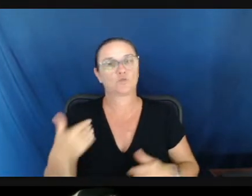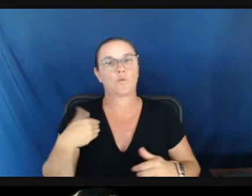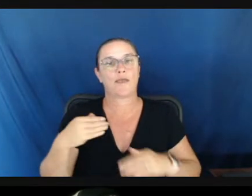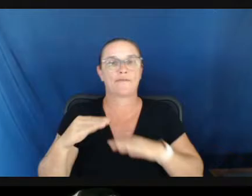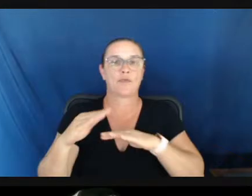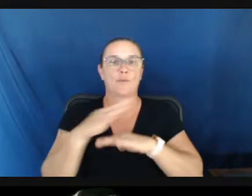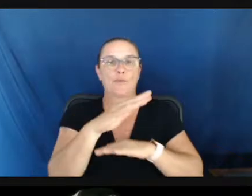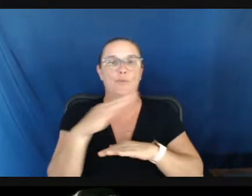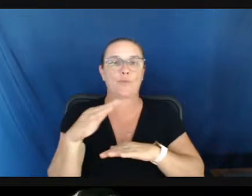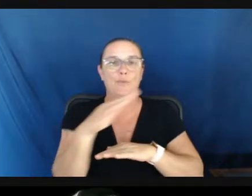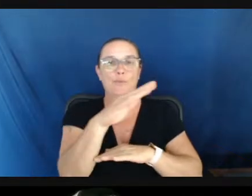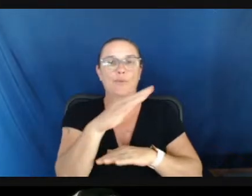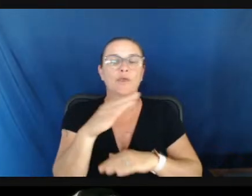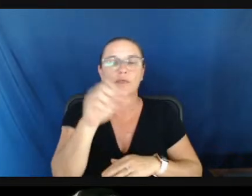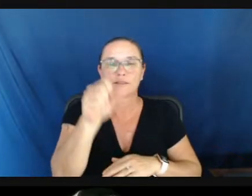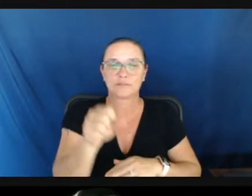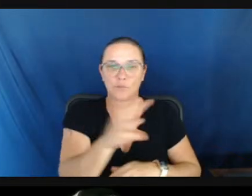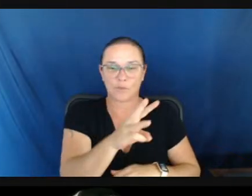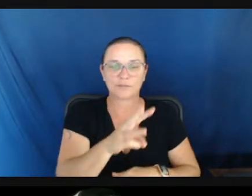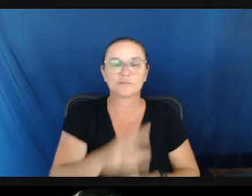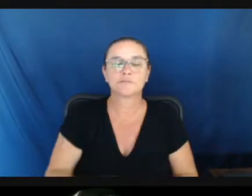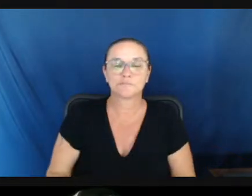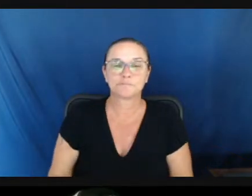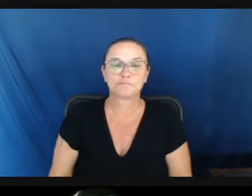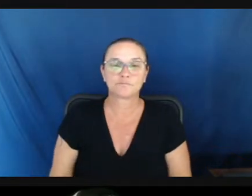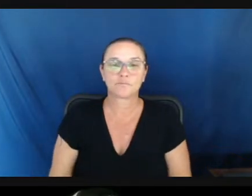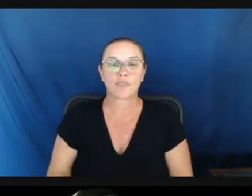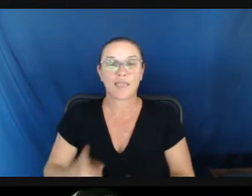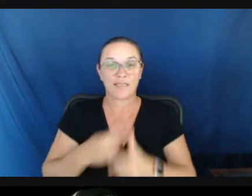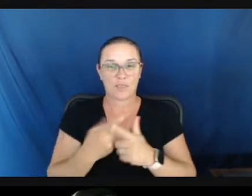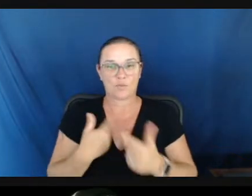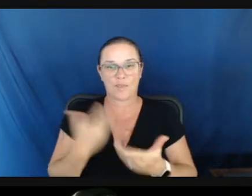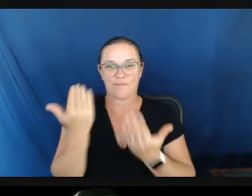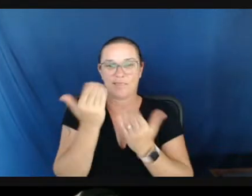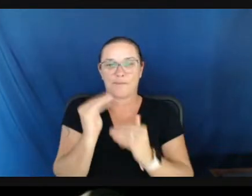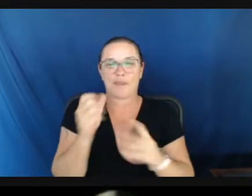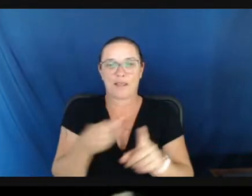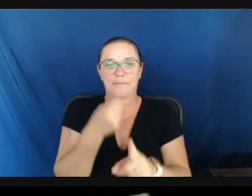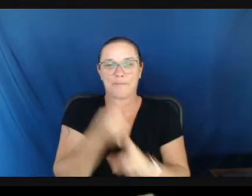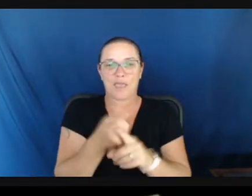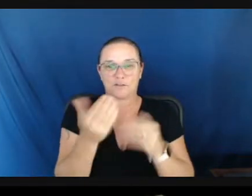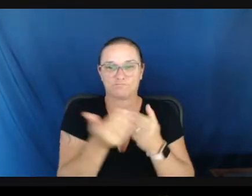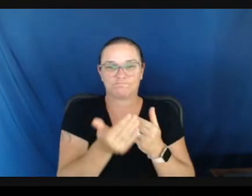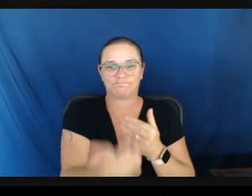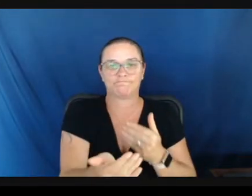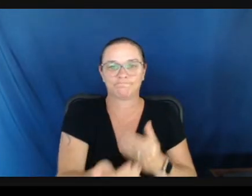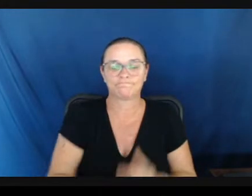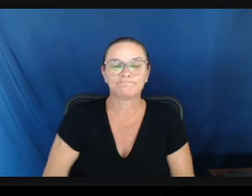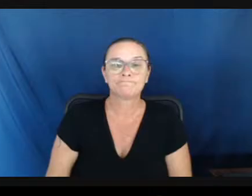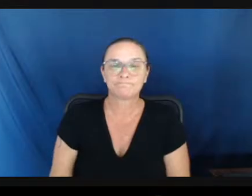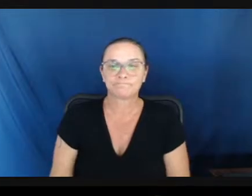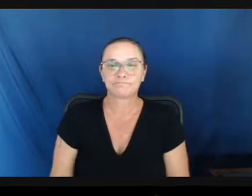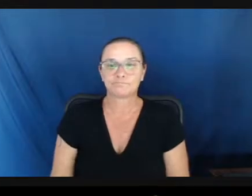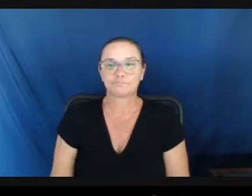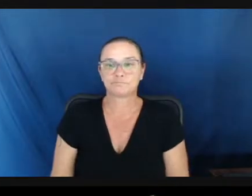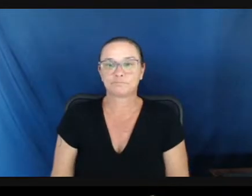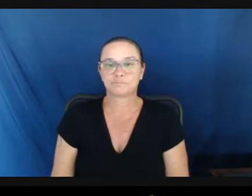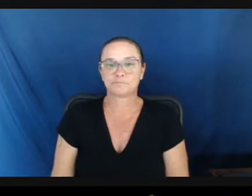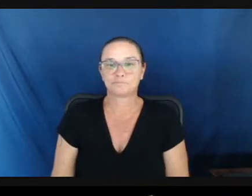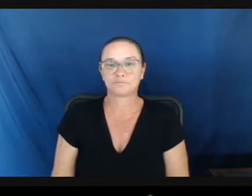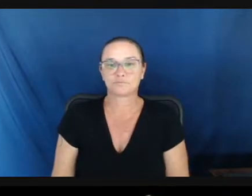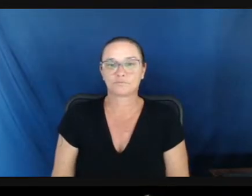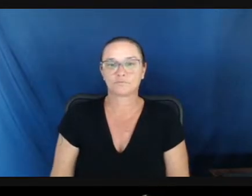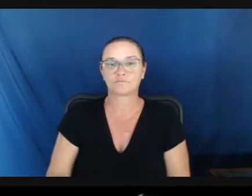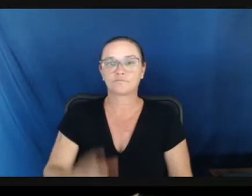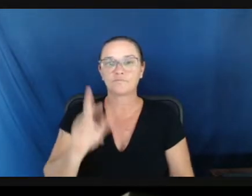winds in place. And hopefully that limits the impact moving forward in the short term as well. The